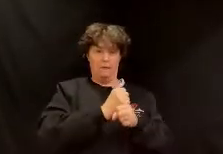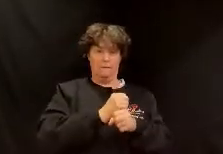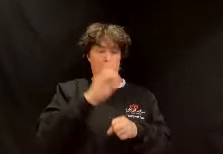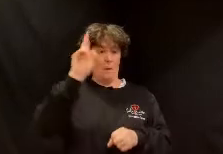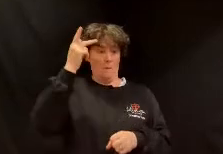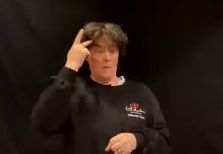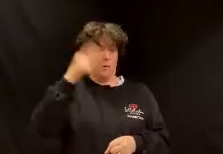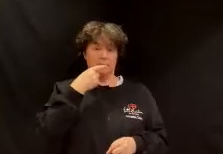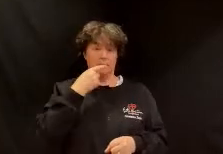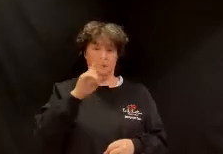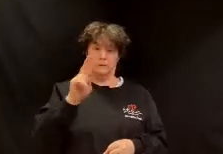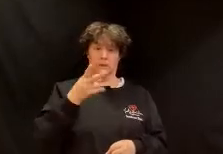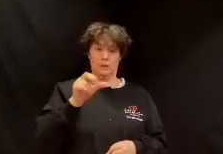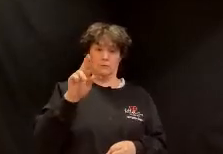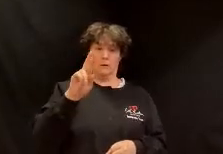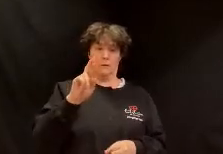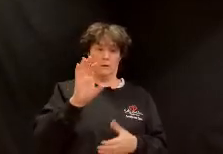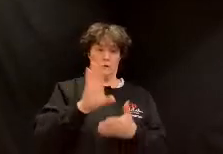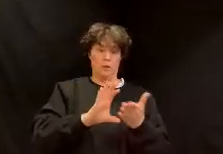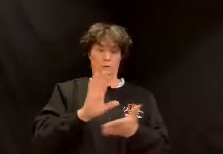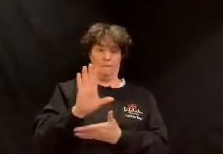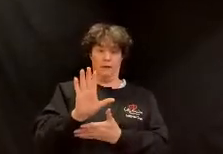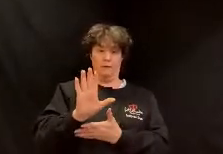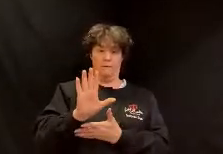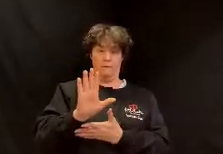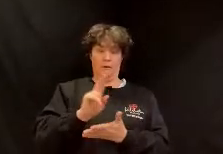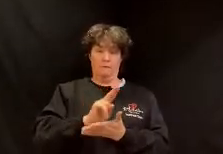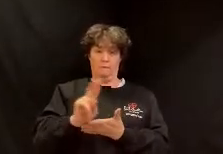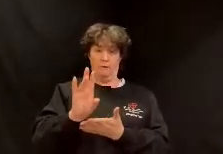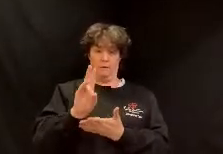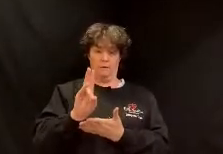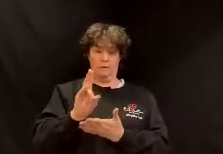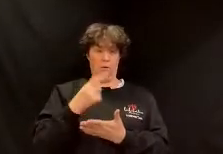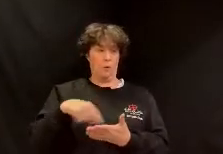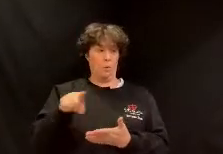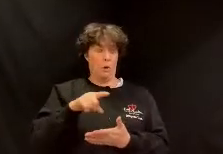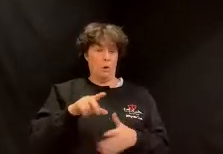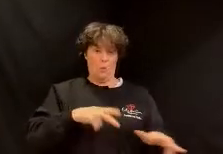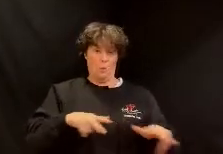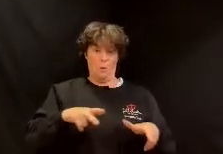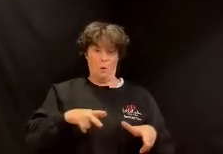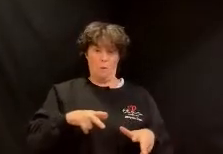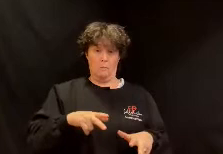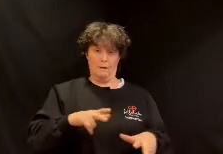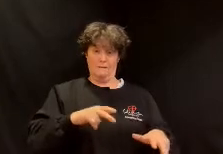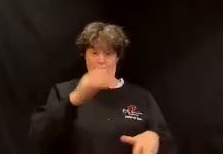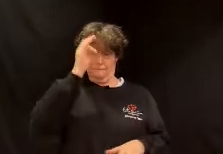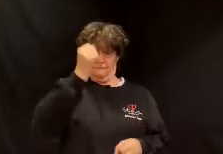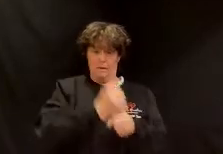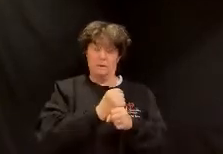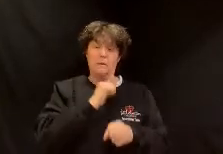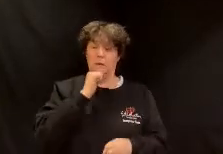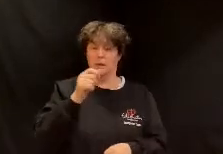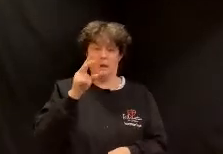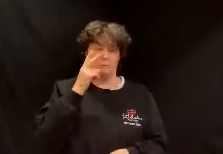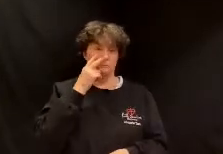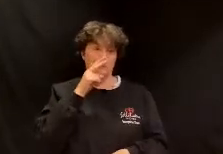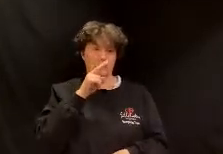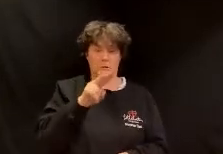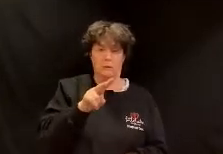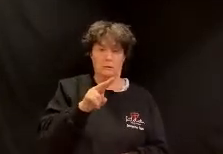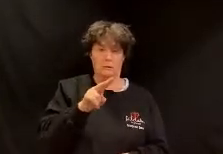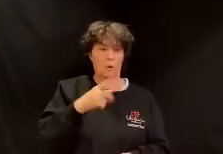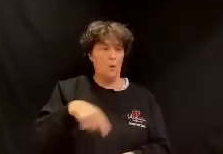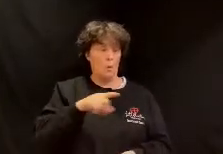5, verse 7, he said, "For we walk by faith and not by sight." He says we walk by